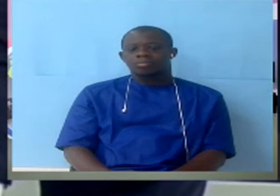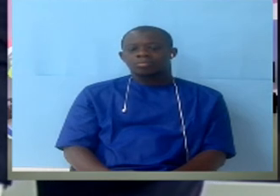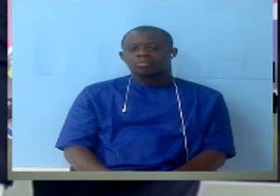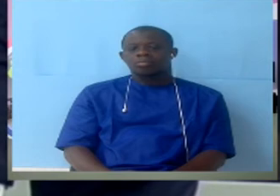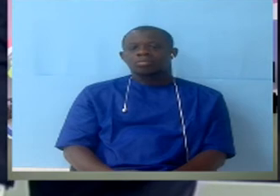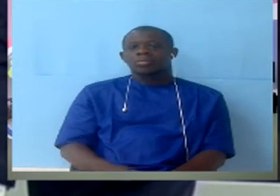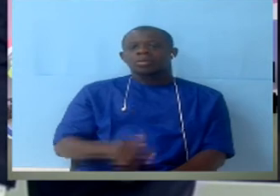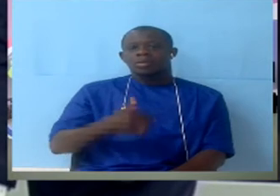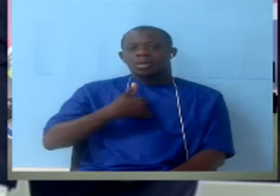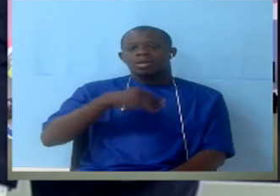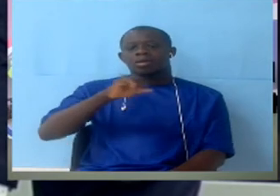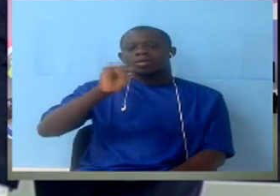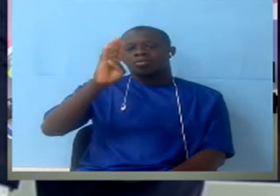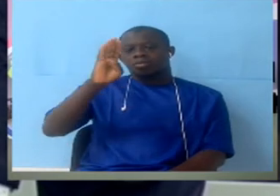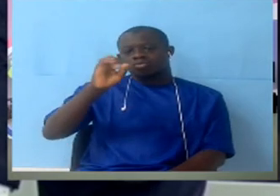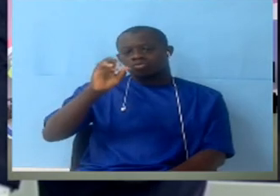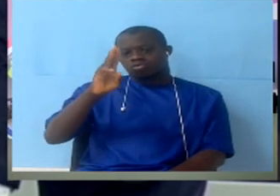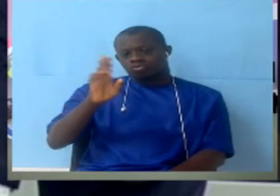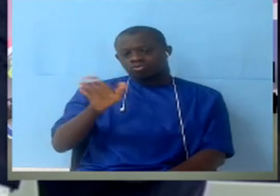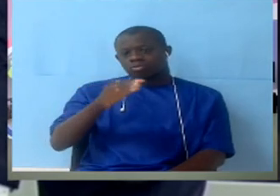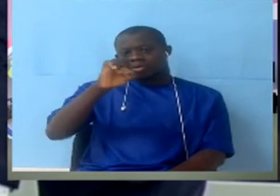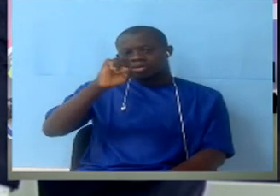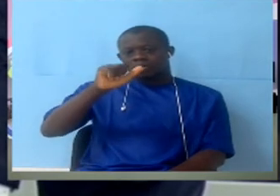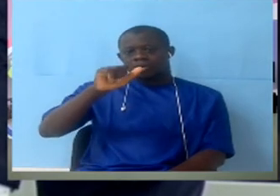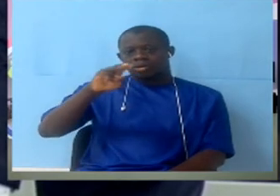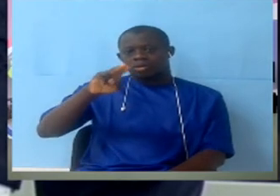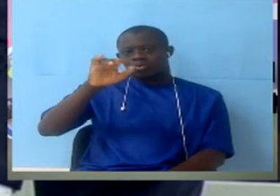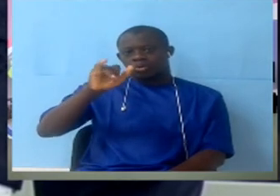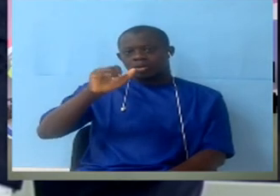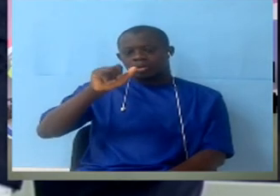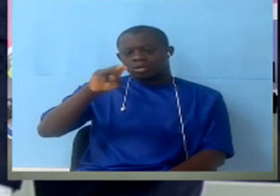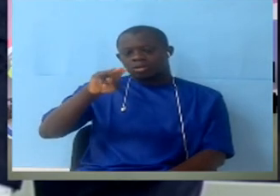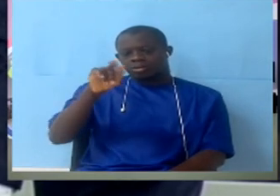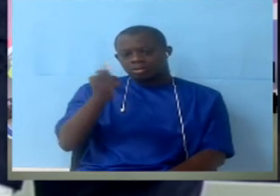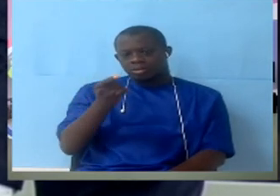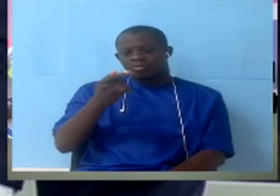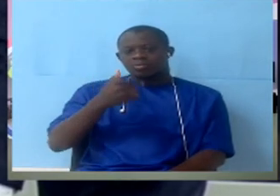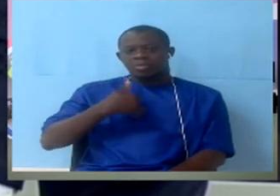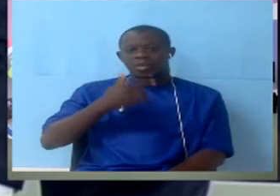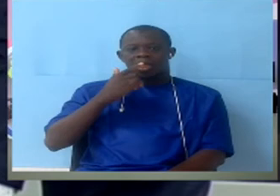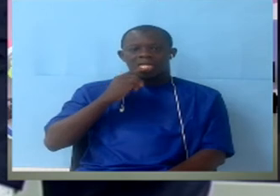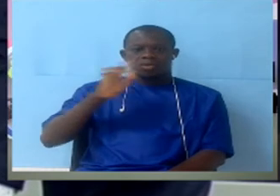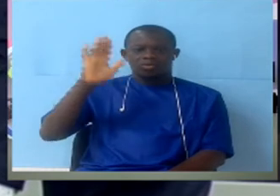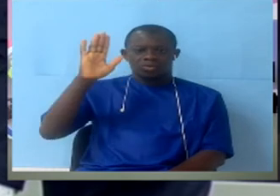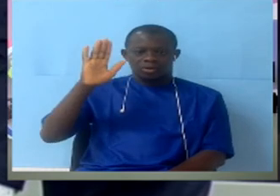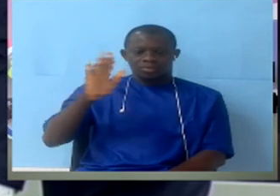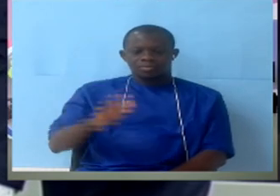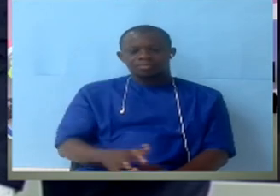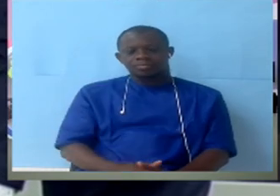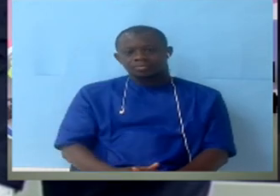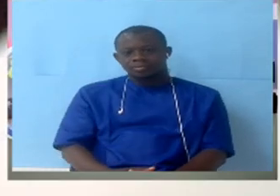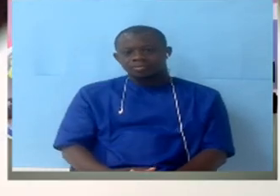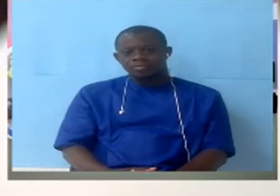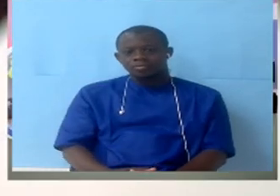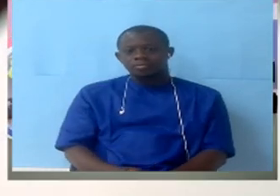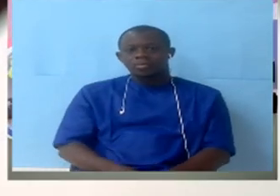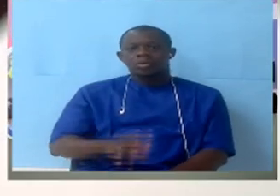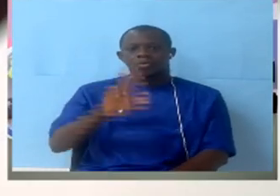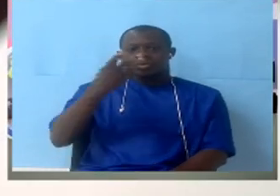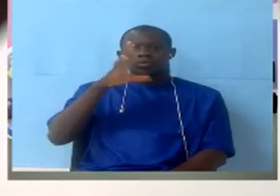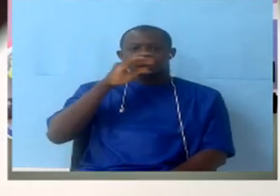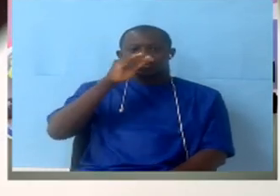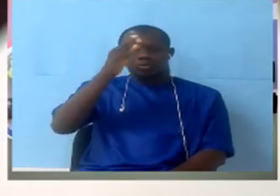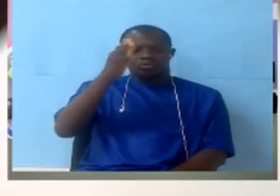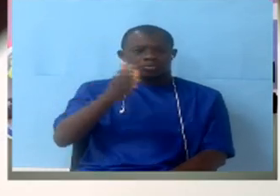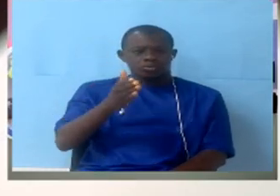Hi, Ebou Sanyang. Nte Ebou Sanyang. Nte Ebou Sanyang. Do swear that. Mben kalila ko. Ben kalila ko. I'll speak the